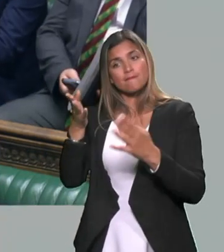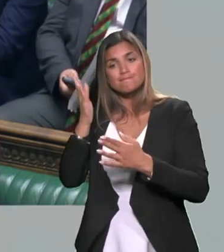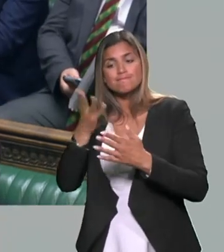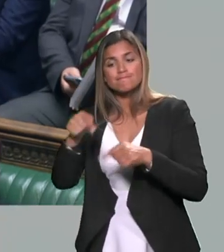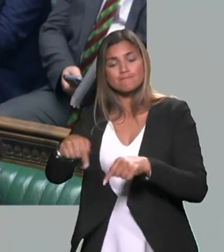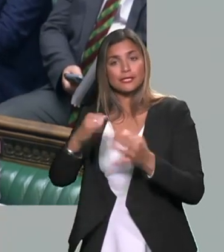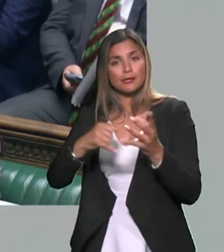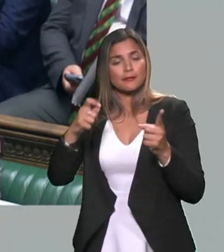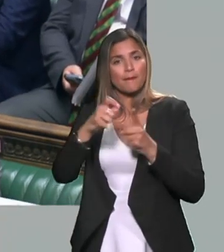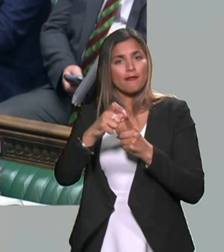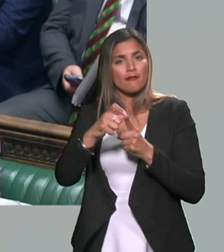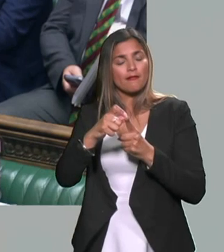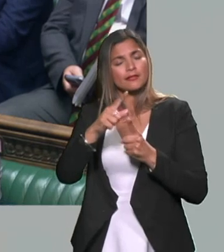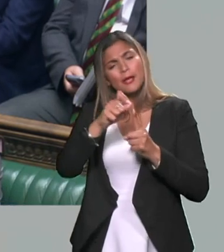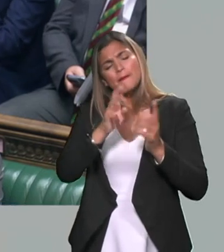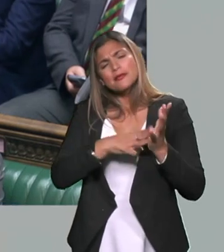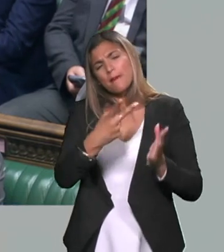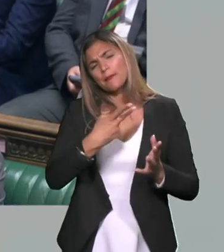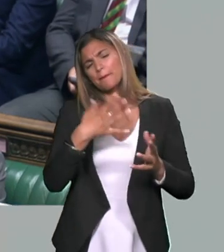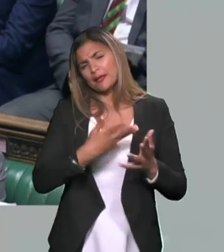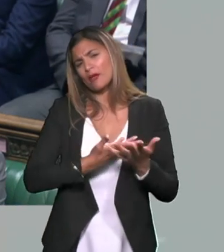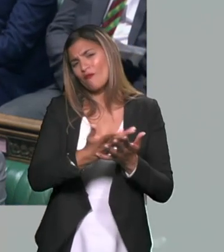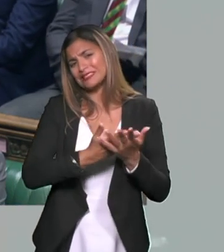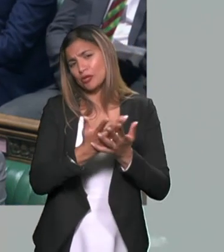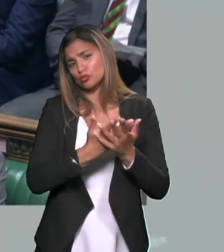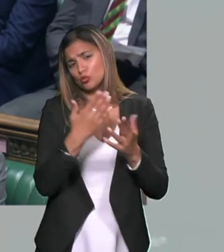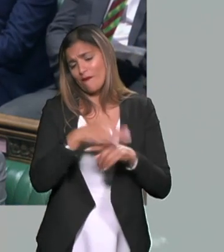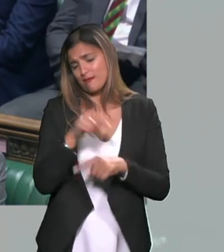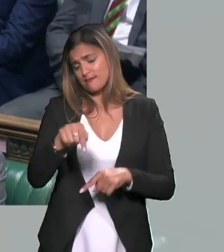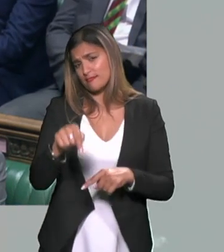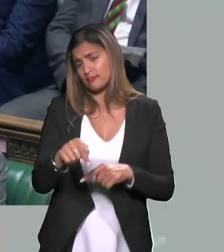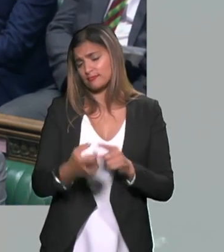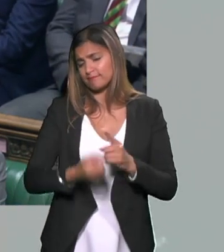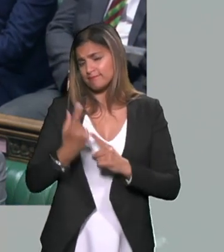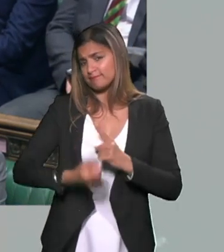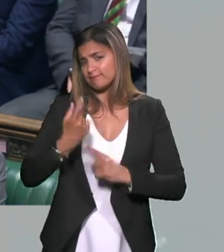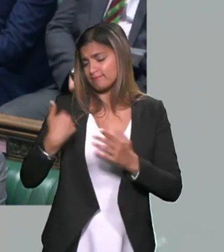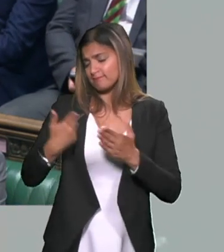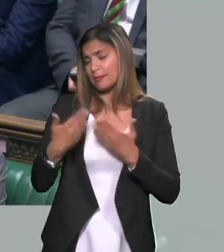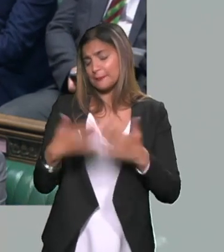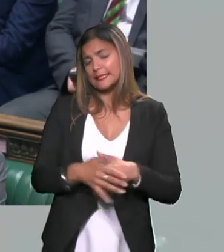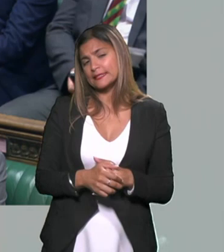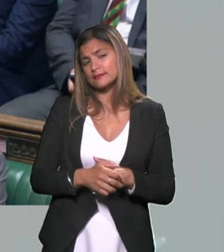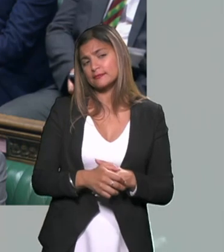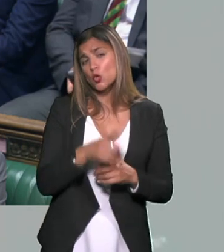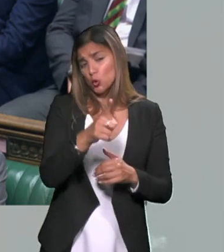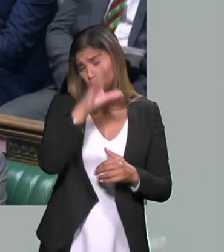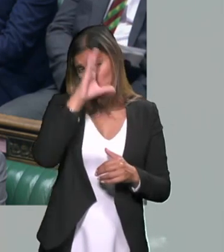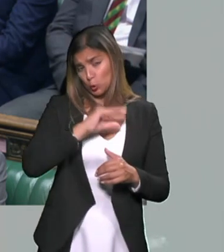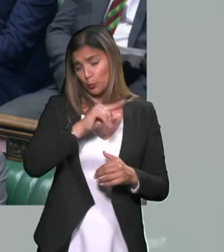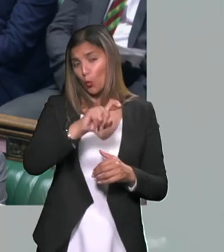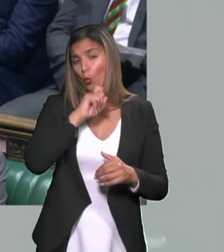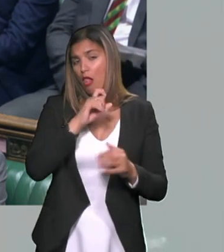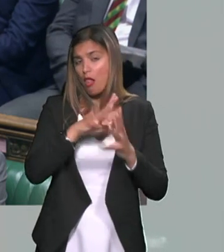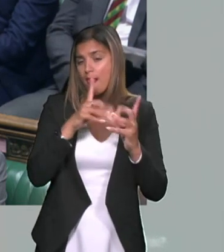Minister, you and I have communicated about this matter on numerous occasions, and you've assured me that you would do everything in